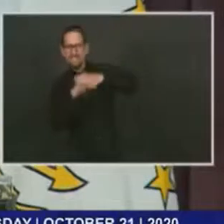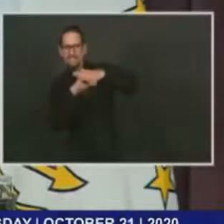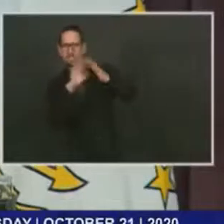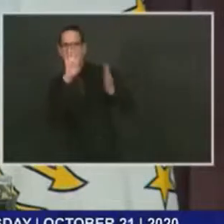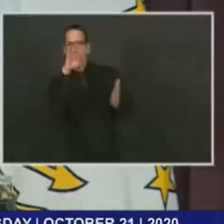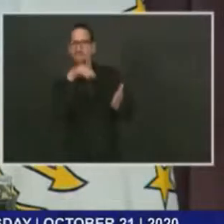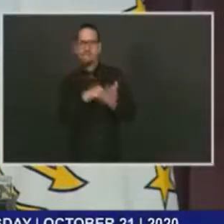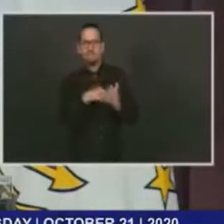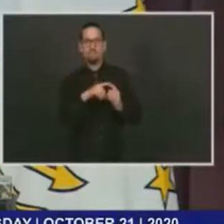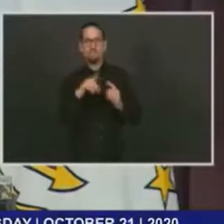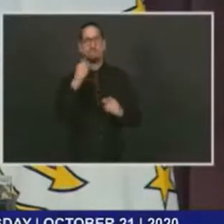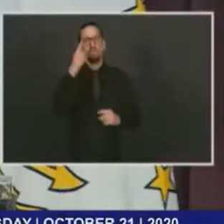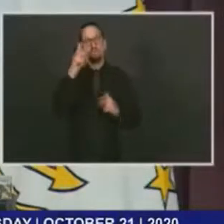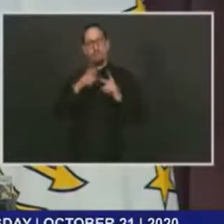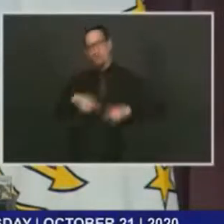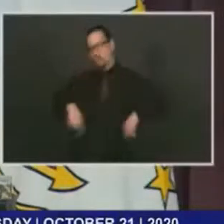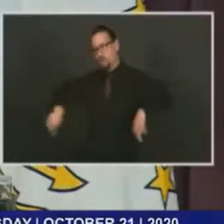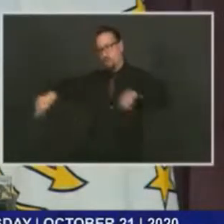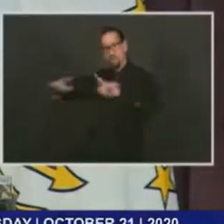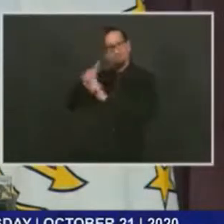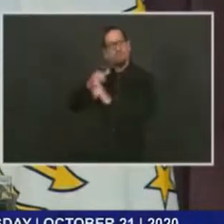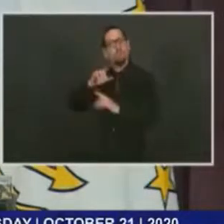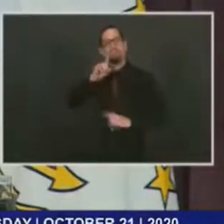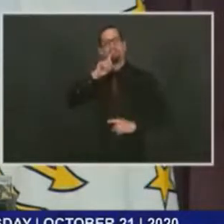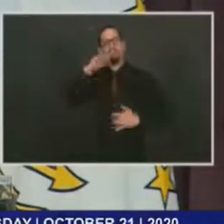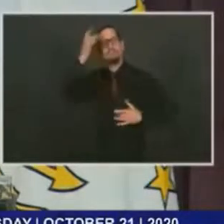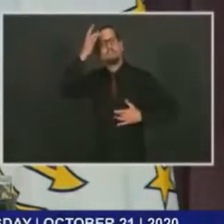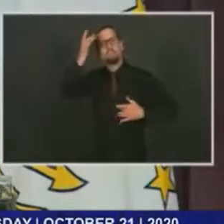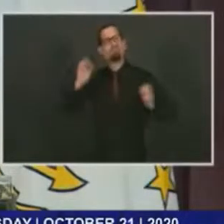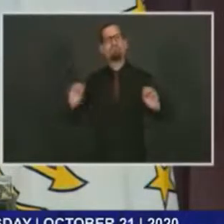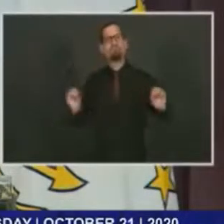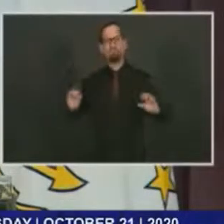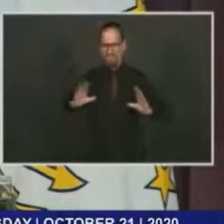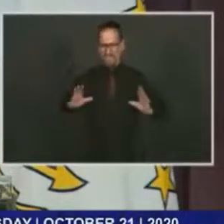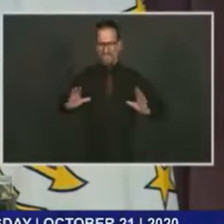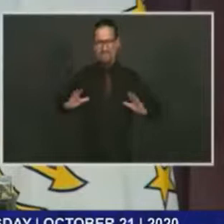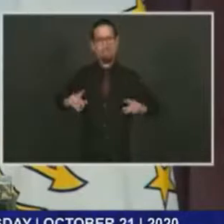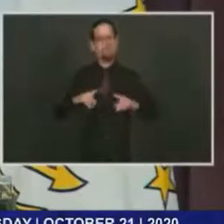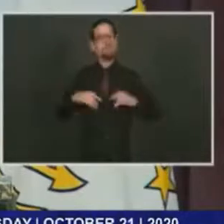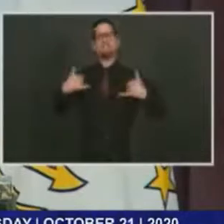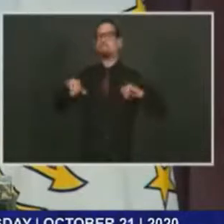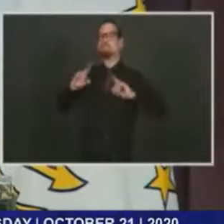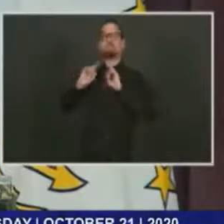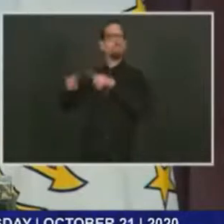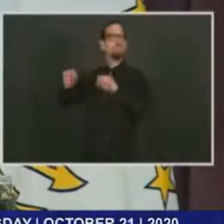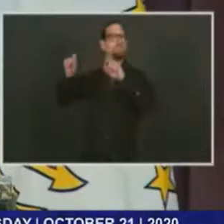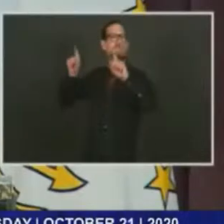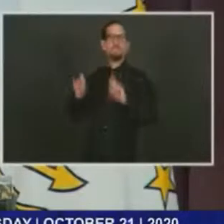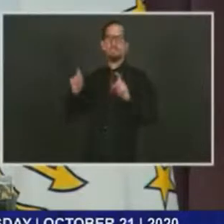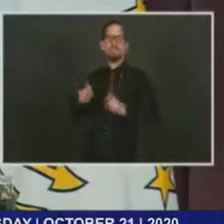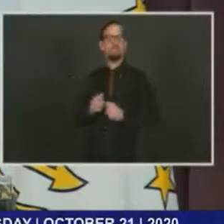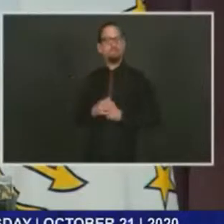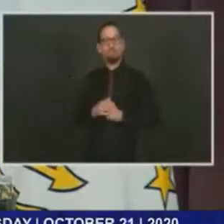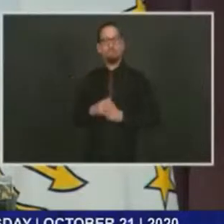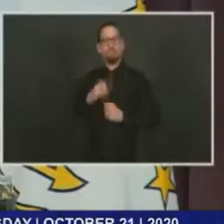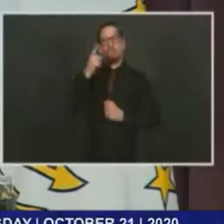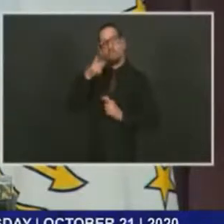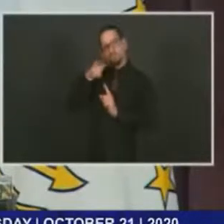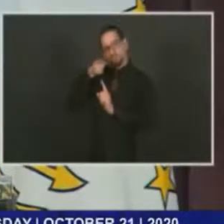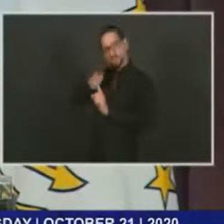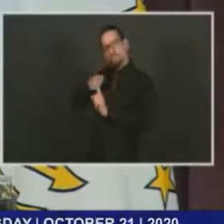sick. That's the important point here. This is for folks who don't have symptoms. By the way, I've heard from some